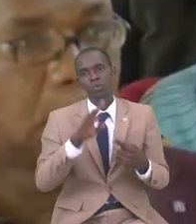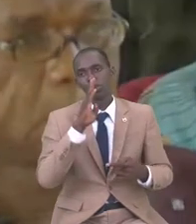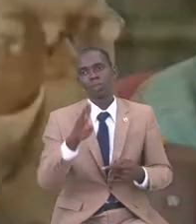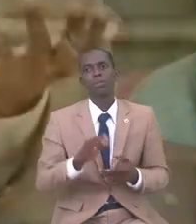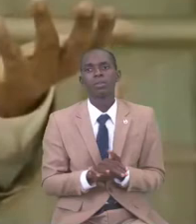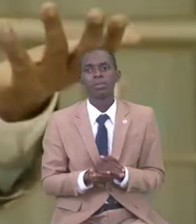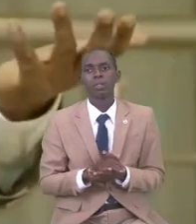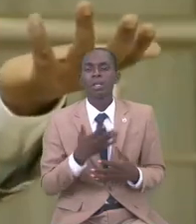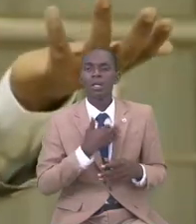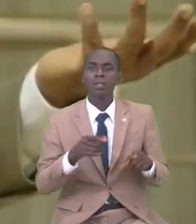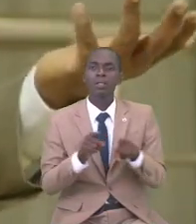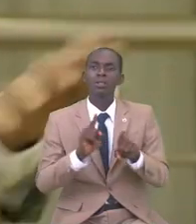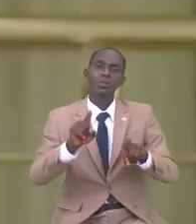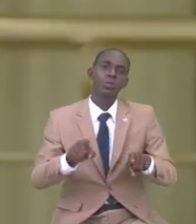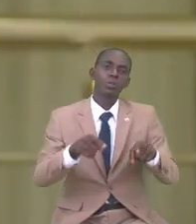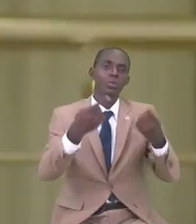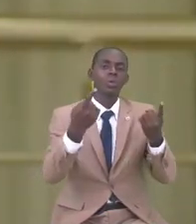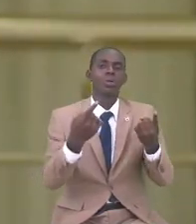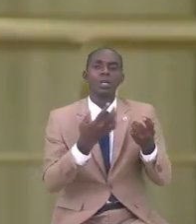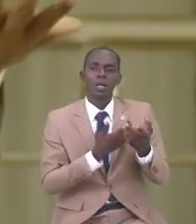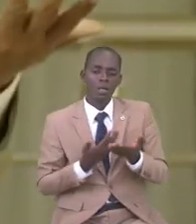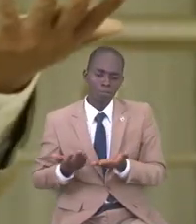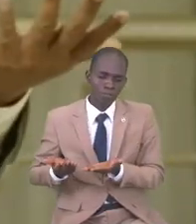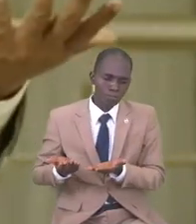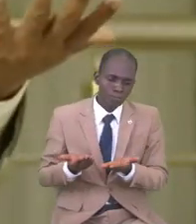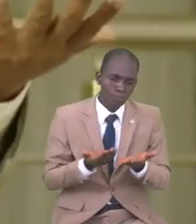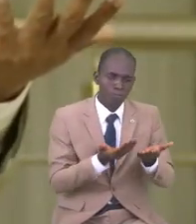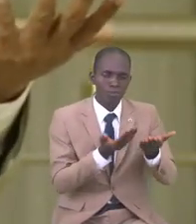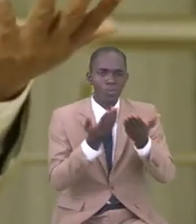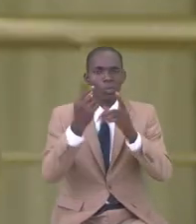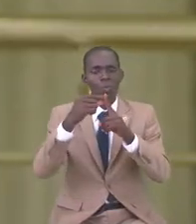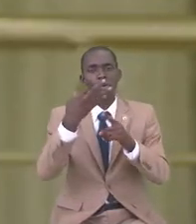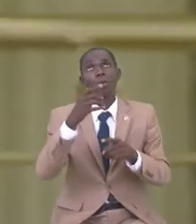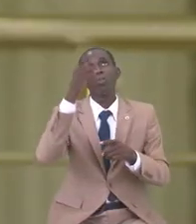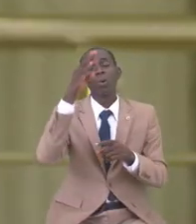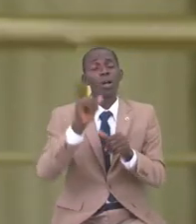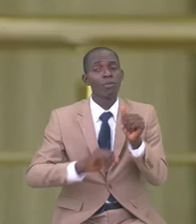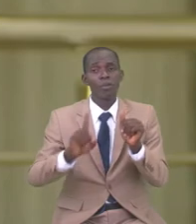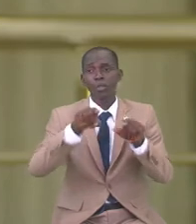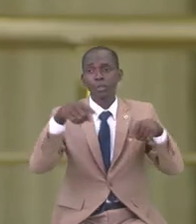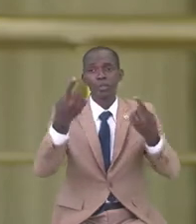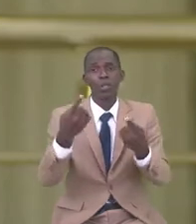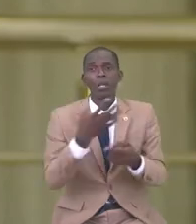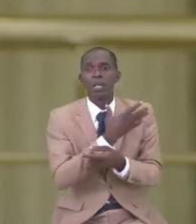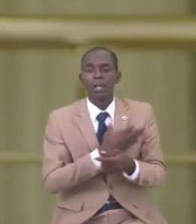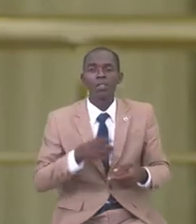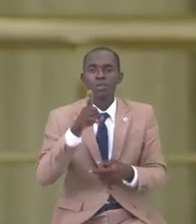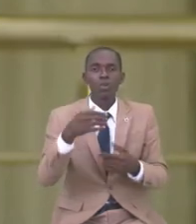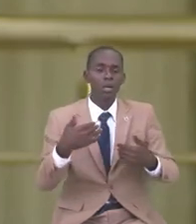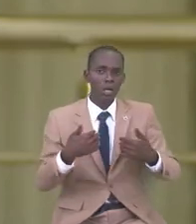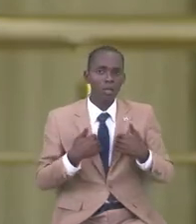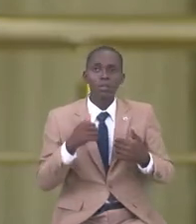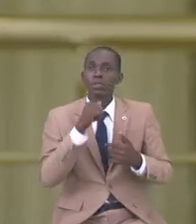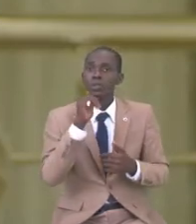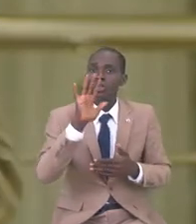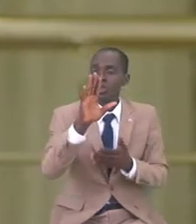And as you go and you carry the word of the Lord, and everywhere you go, and you have not your word,